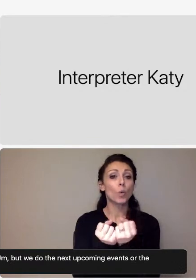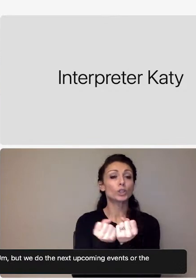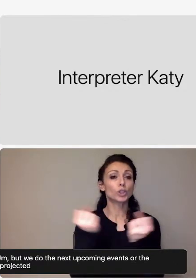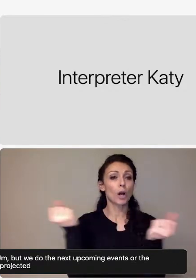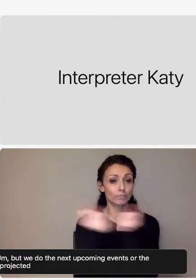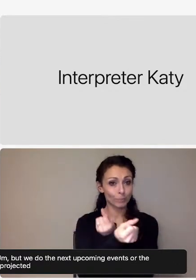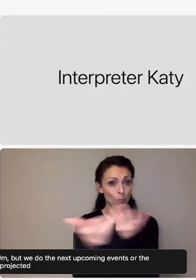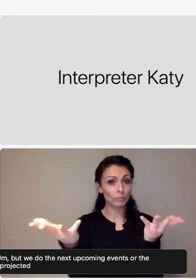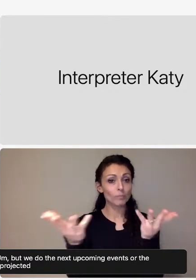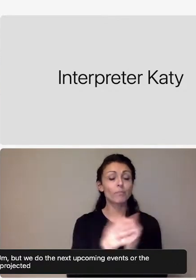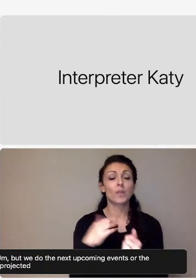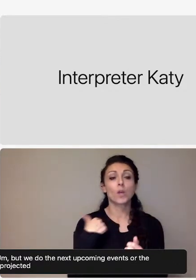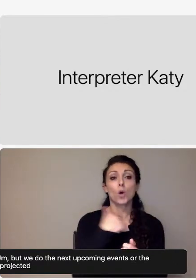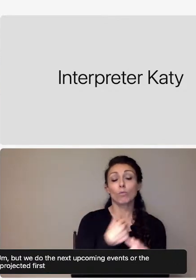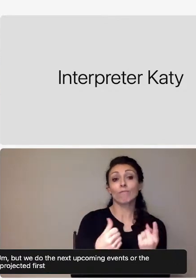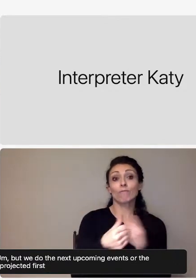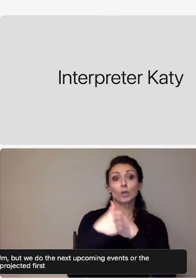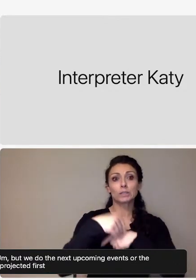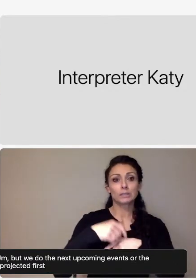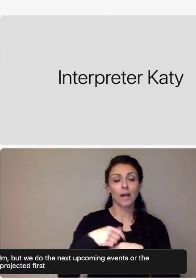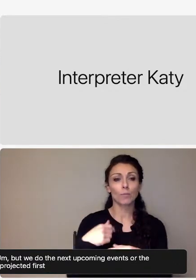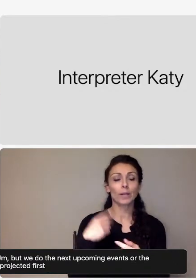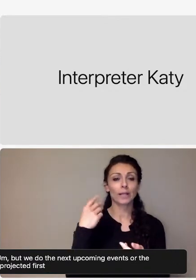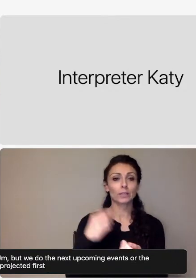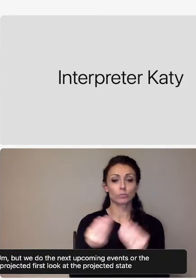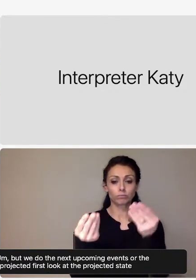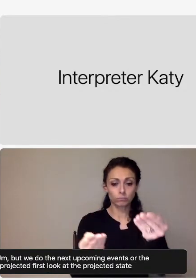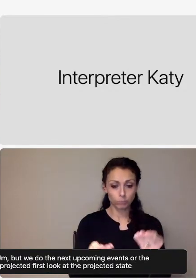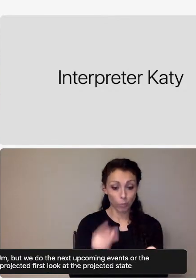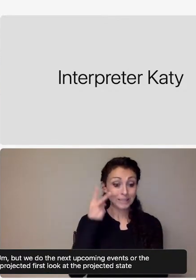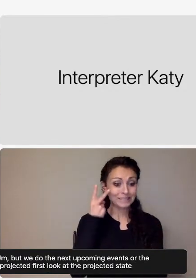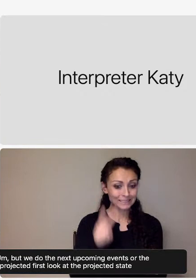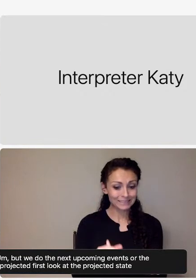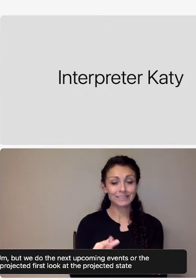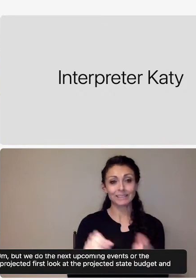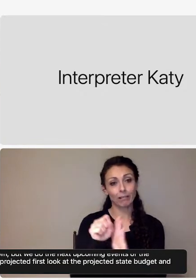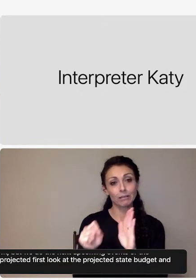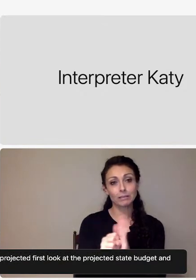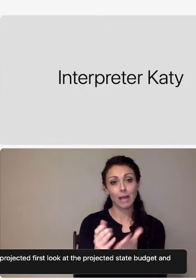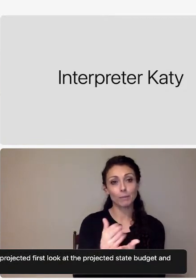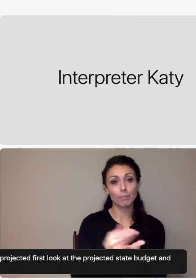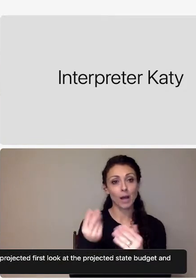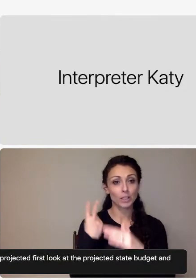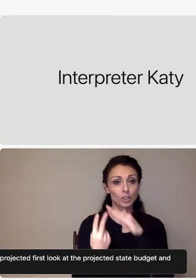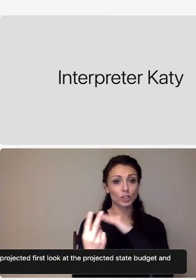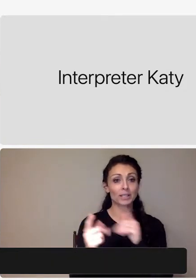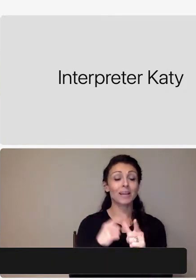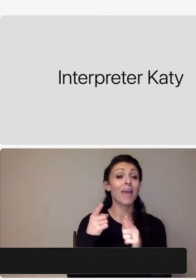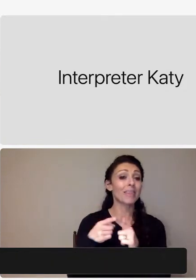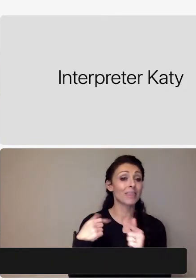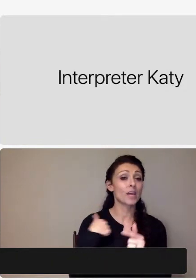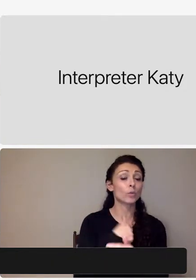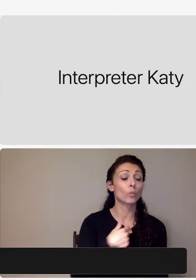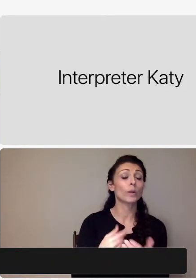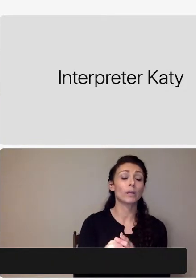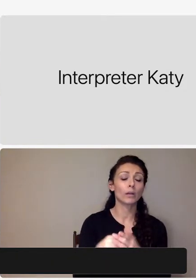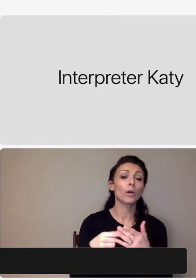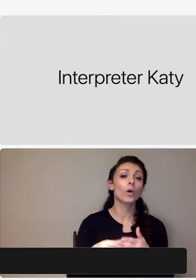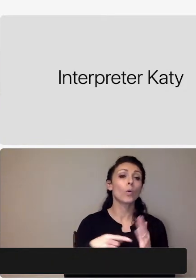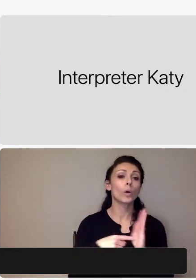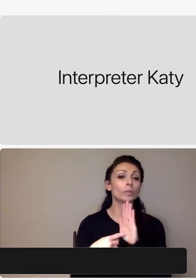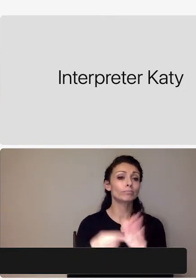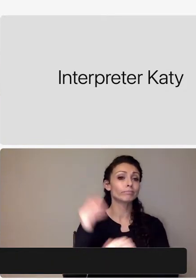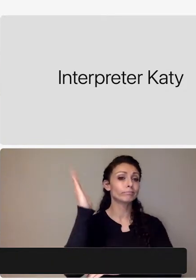um first look at the projected state budget and then we will present a second interim report to you in march march